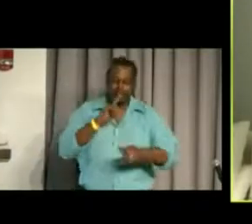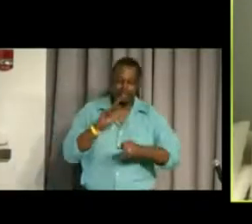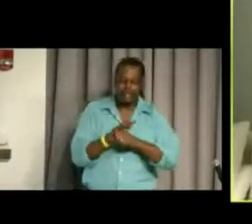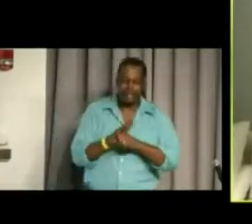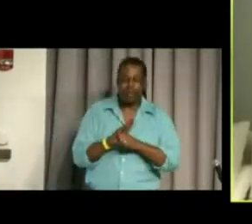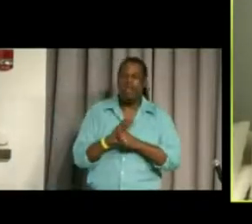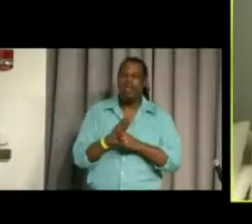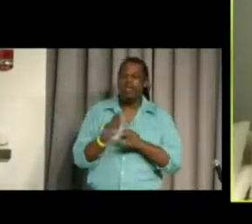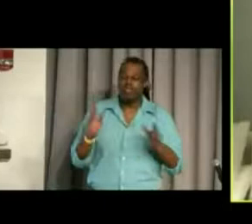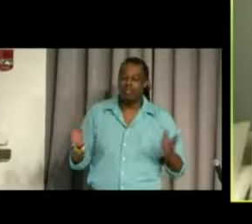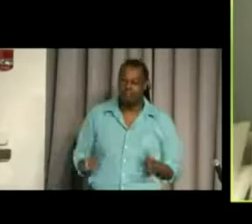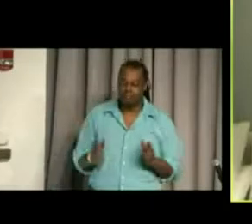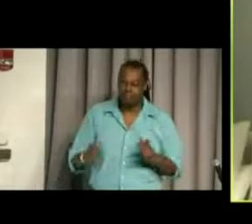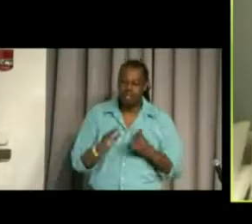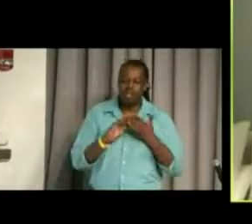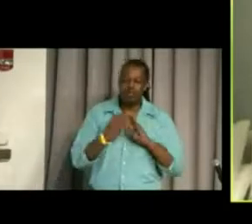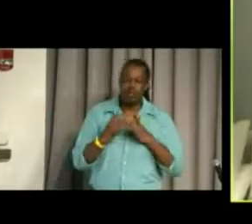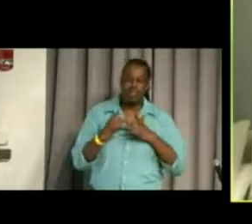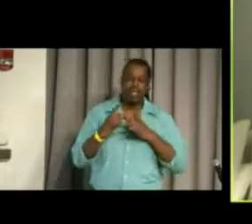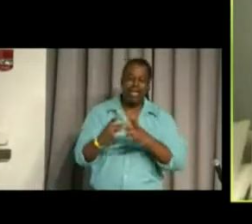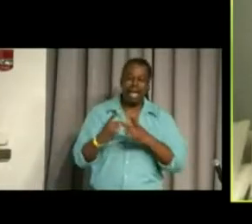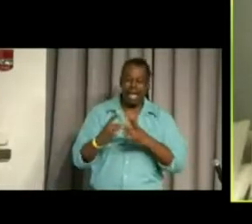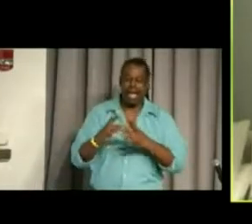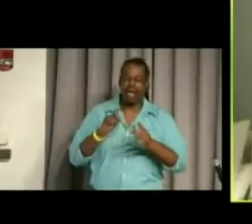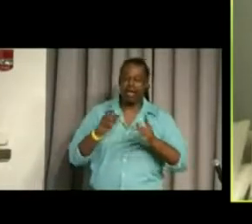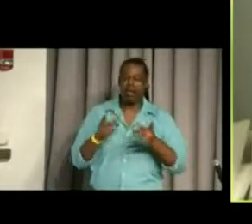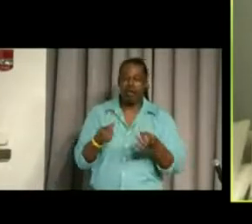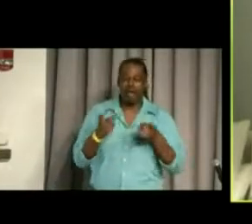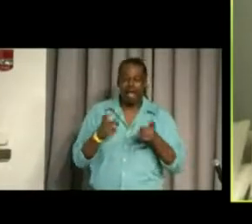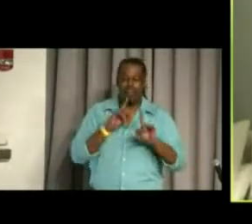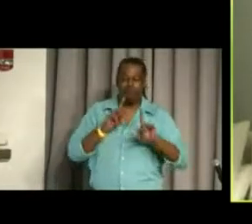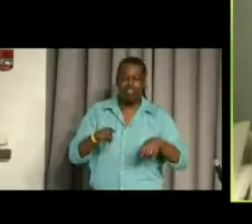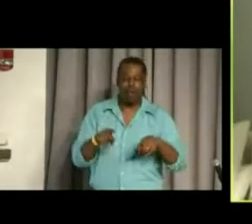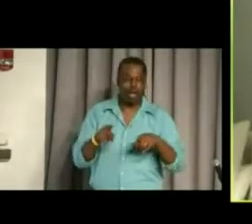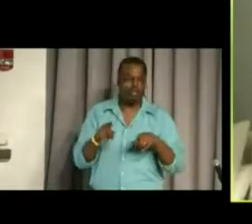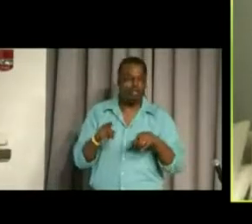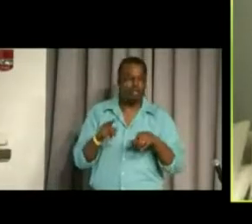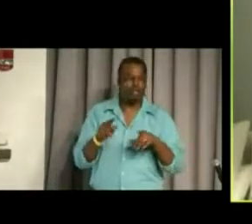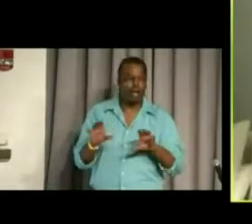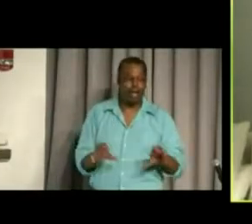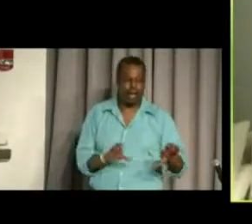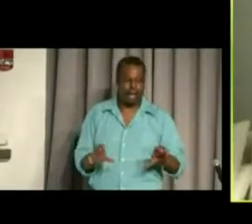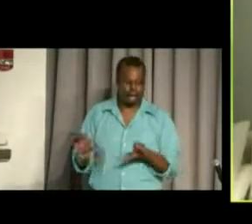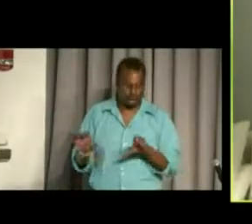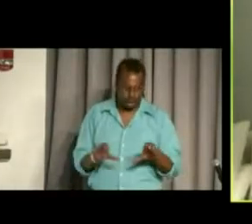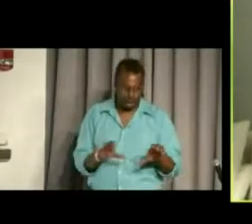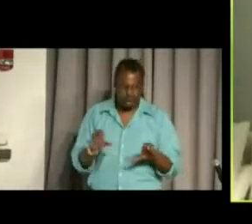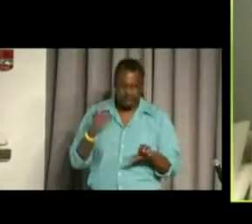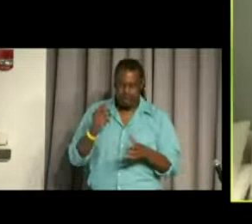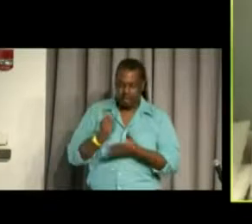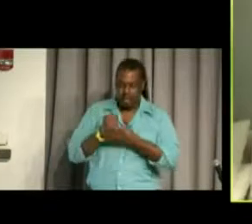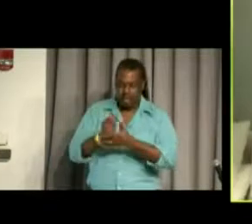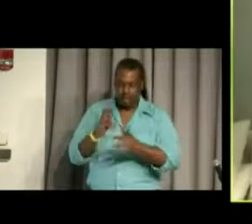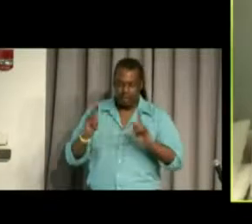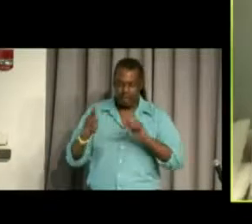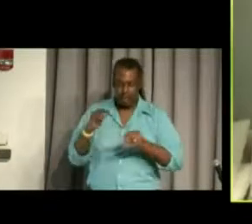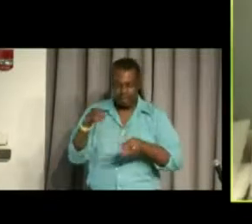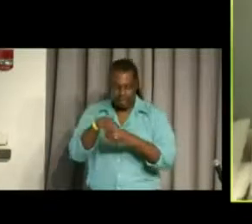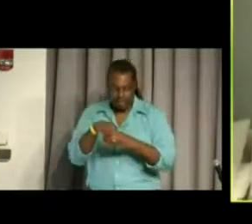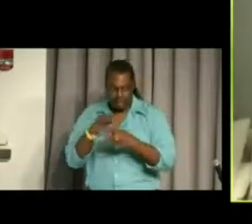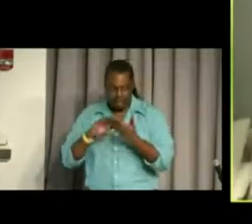rapid response infrastructure for the care, well-being, and safety of people and communities most vulnerable to